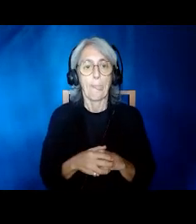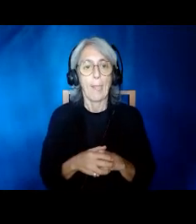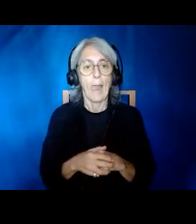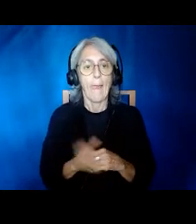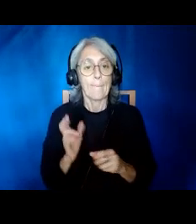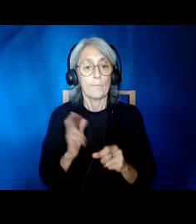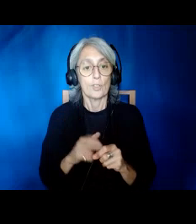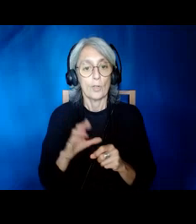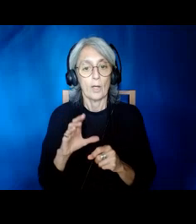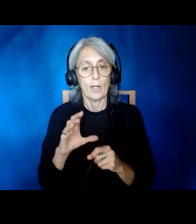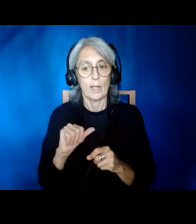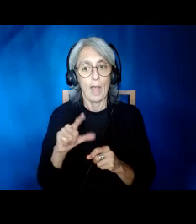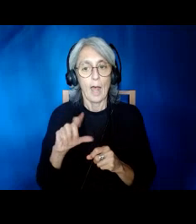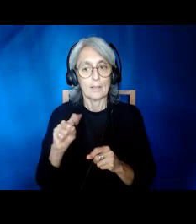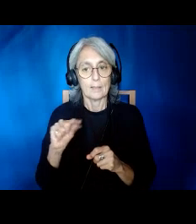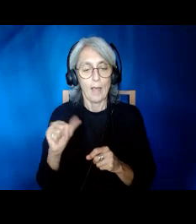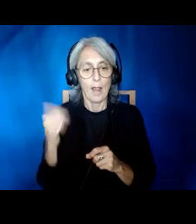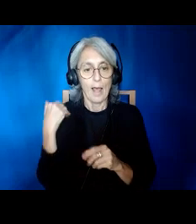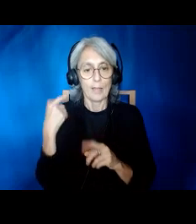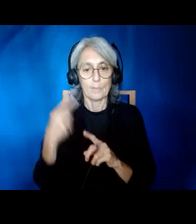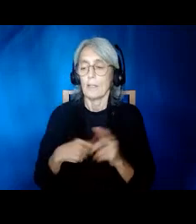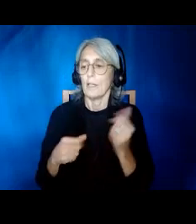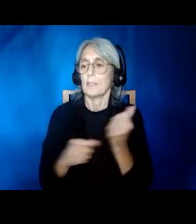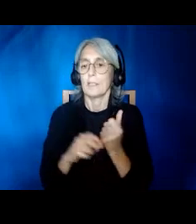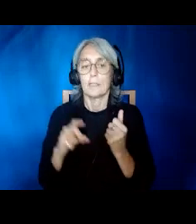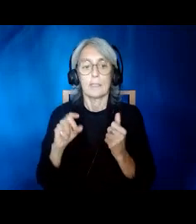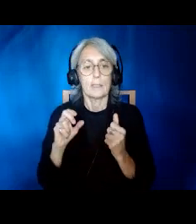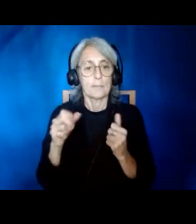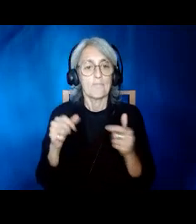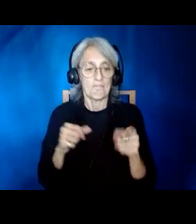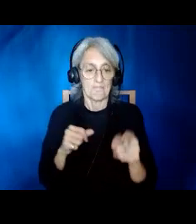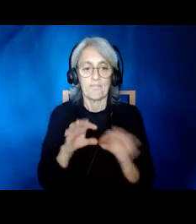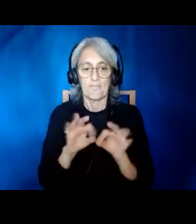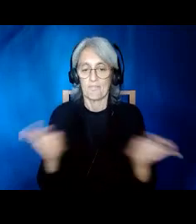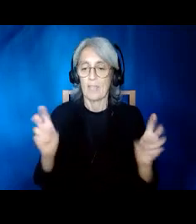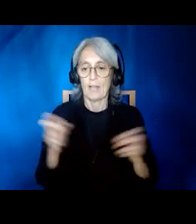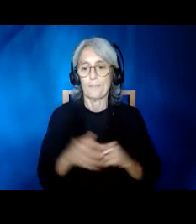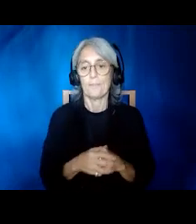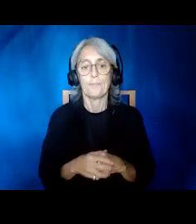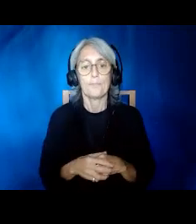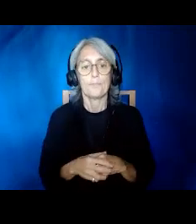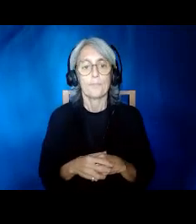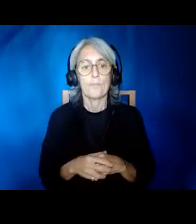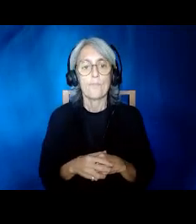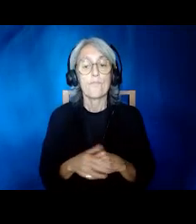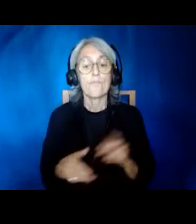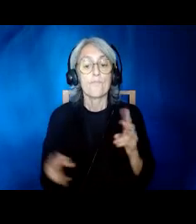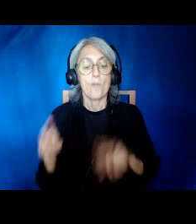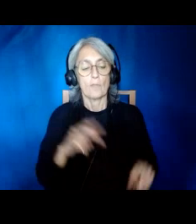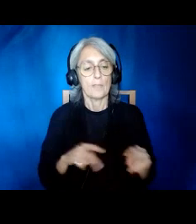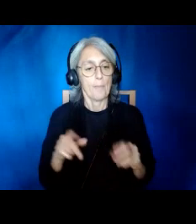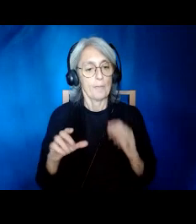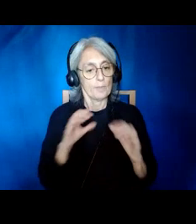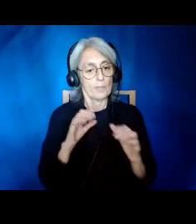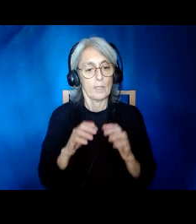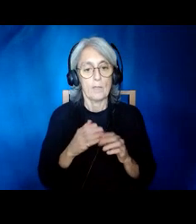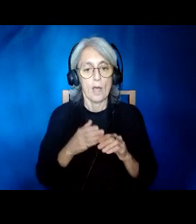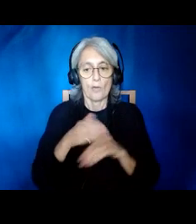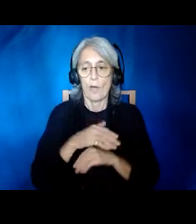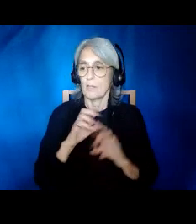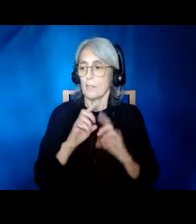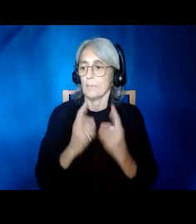last month as Assistant Deputy Secretary of Communications. In this role, she oversees public communications across our departments, boards,